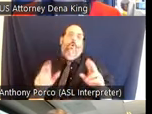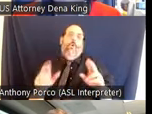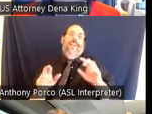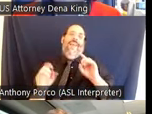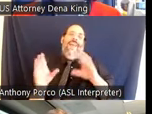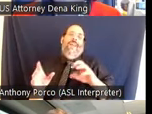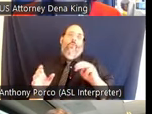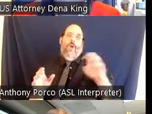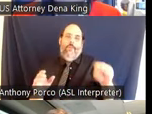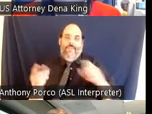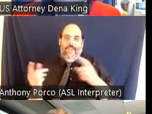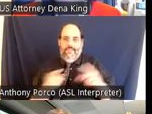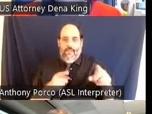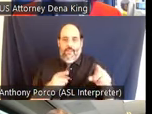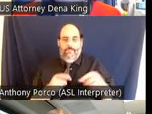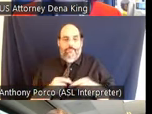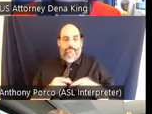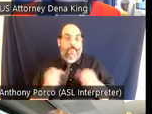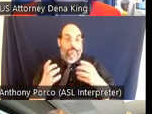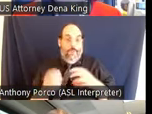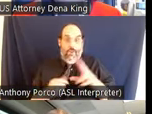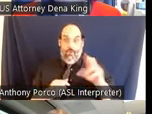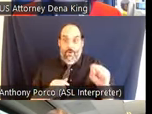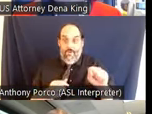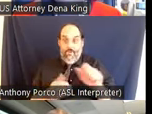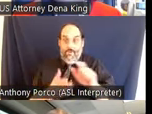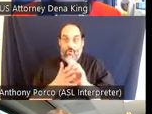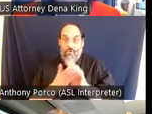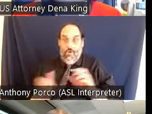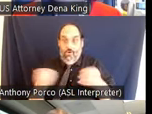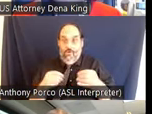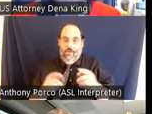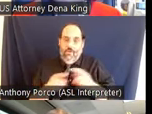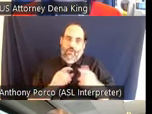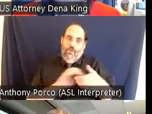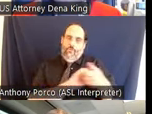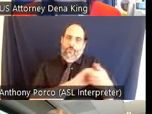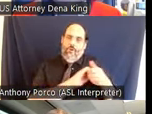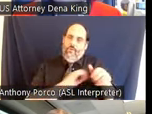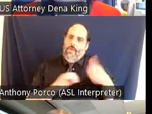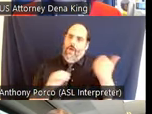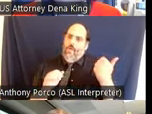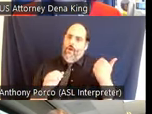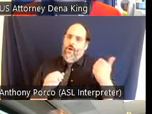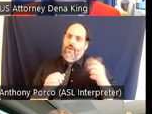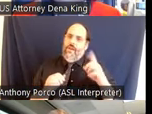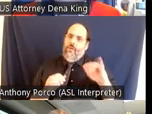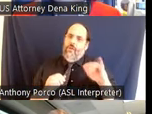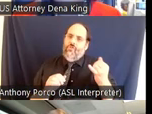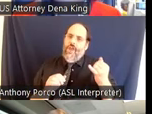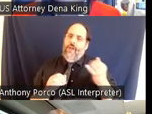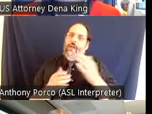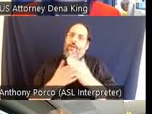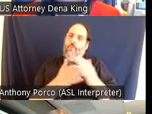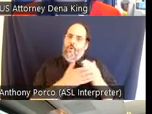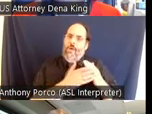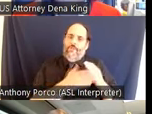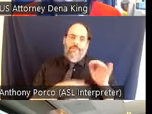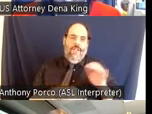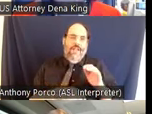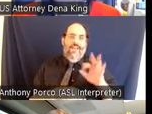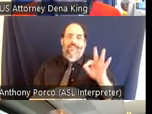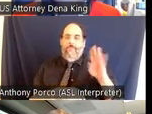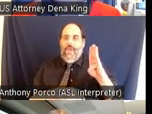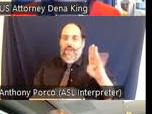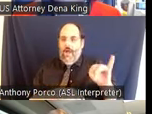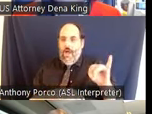hate incidents. Many United States Attorney offices also partnered with other Department of Justice components, such as the